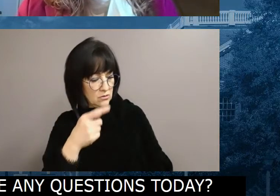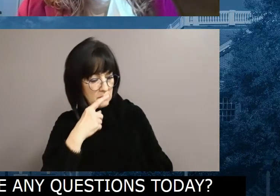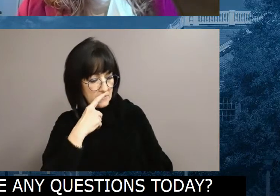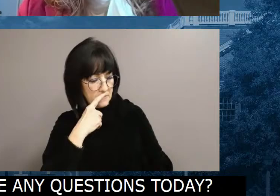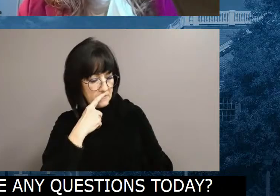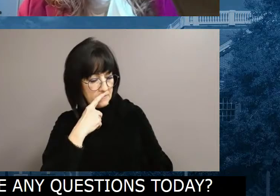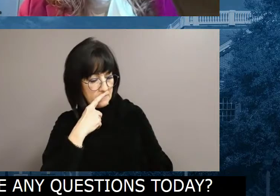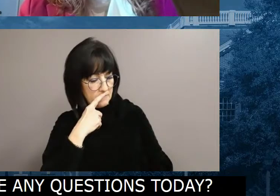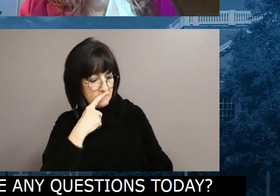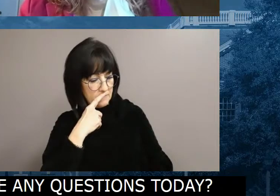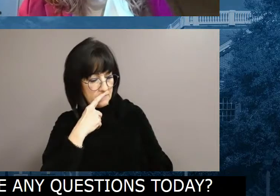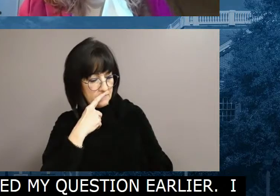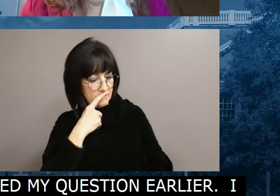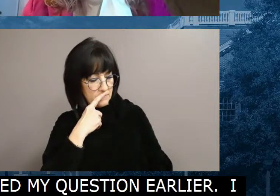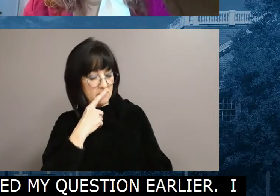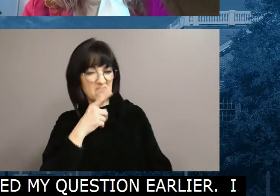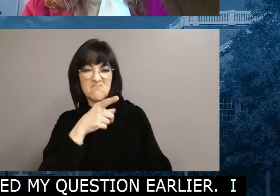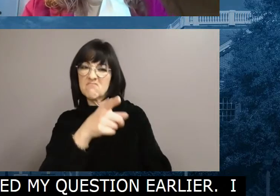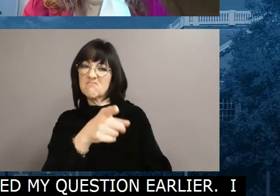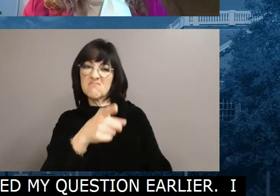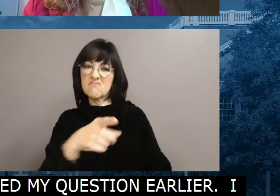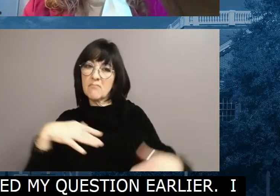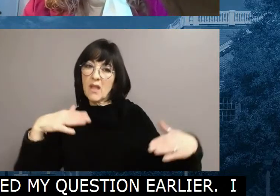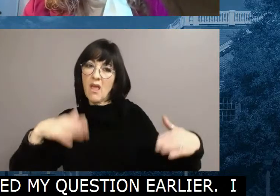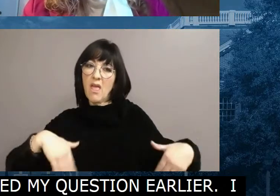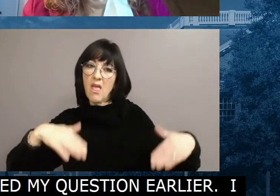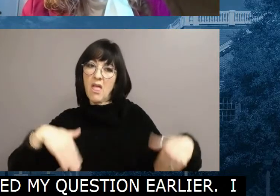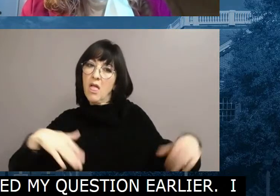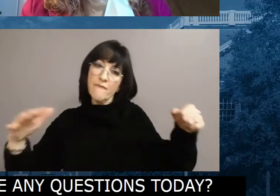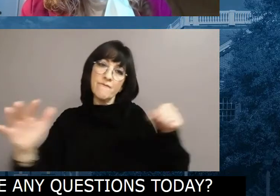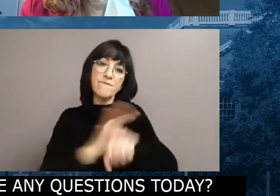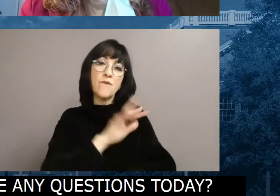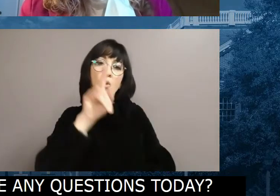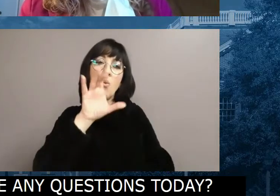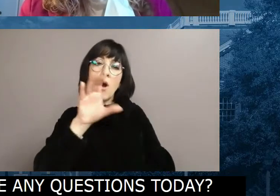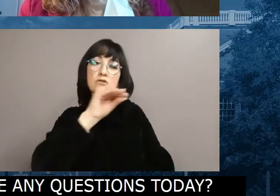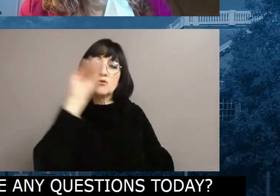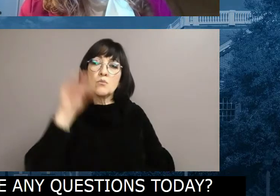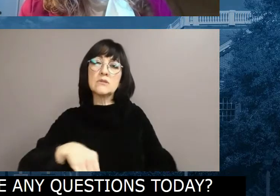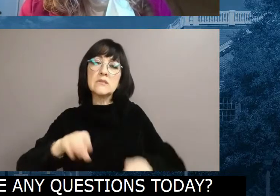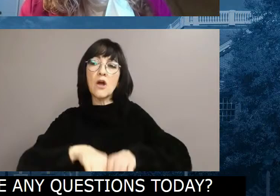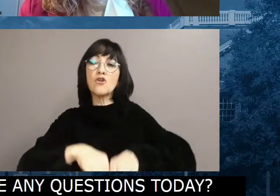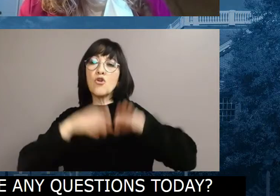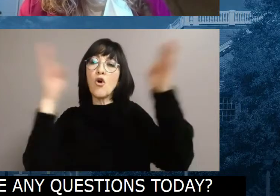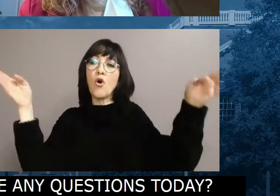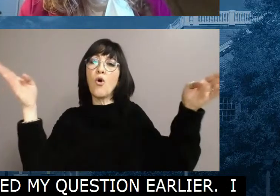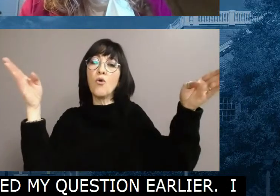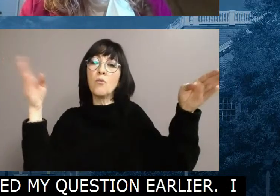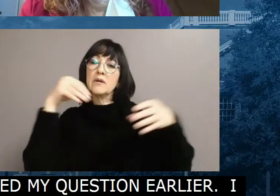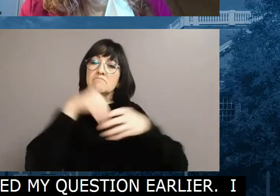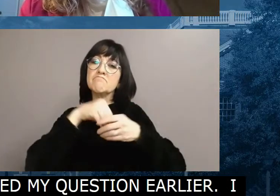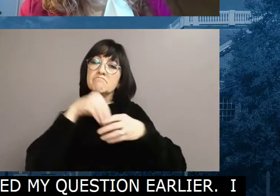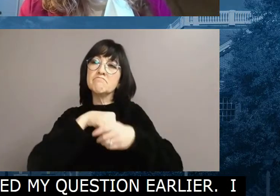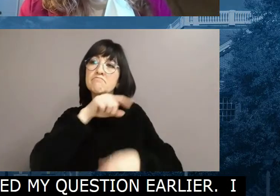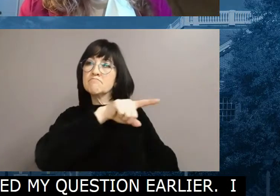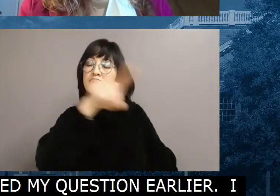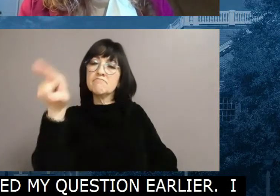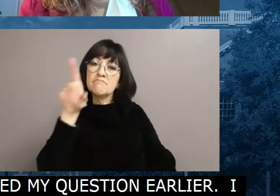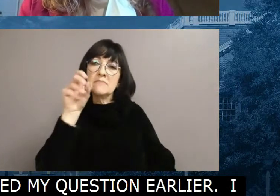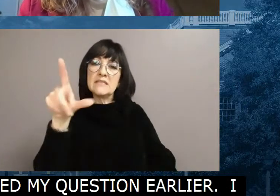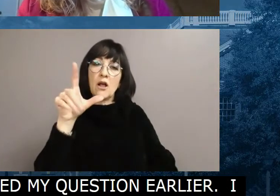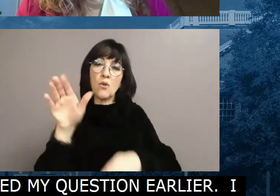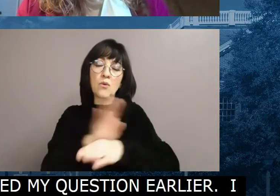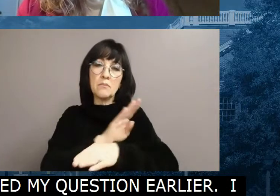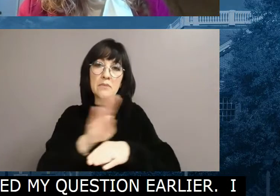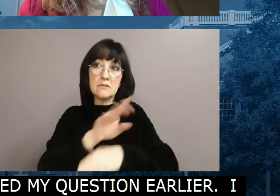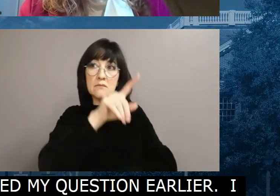choosing to not ease restrictions for indoor venues. What would your messaging be to Delaware business owners that are watching those restrictions eased